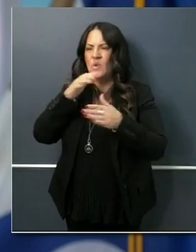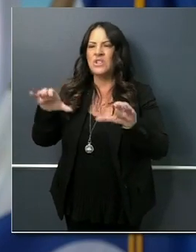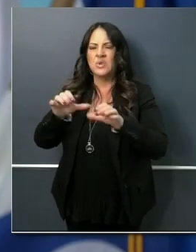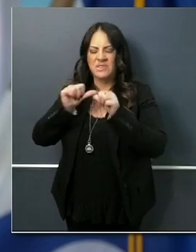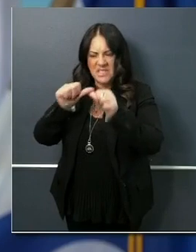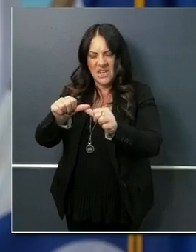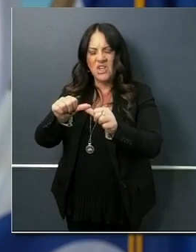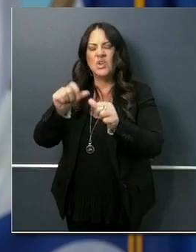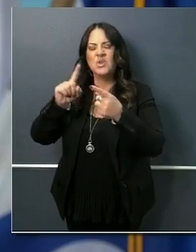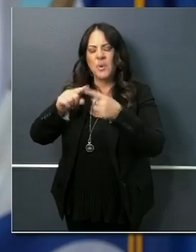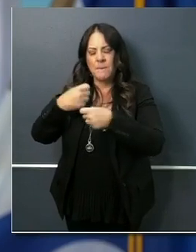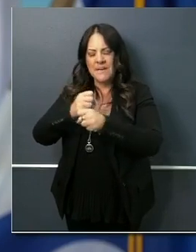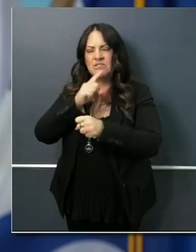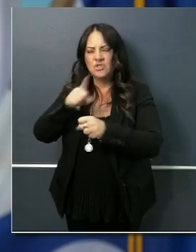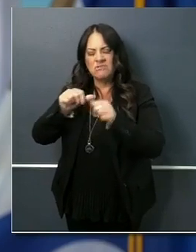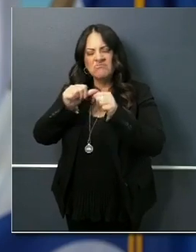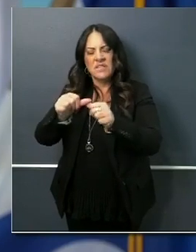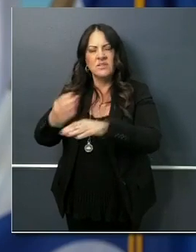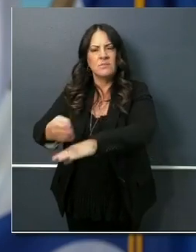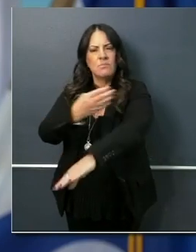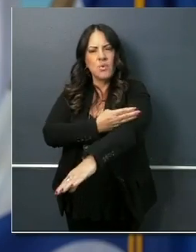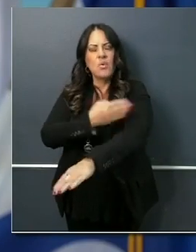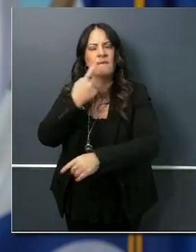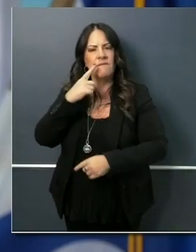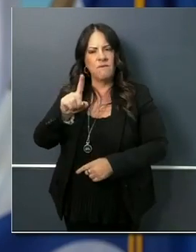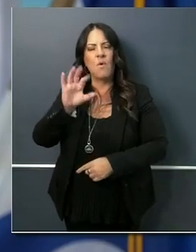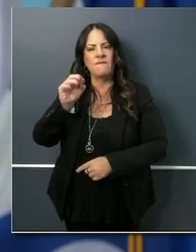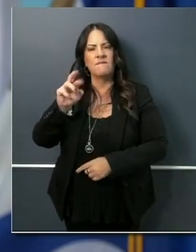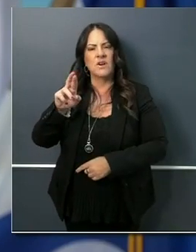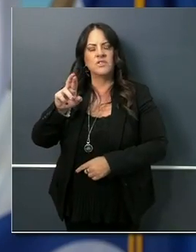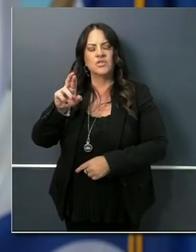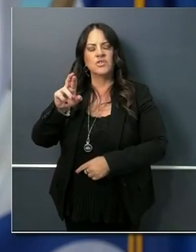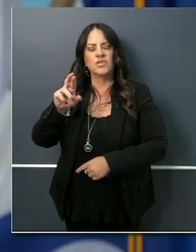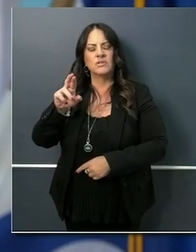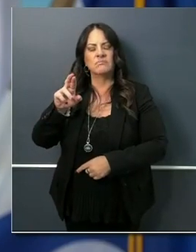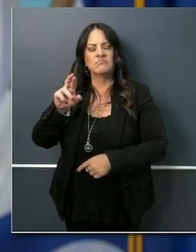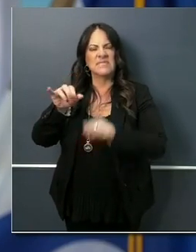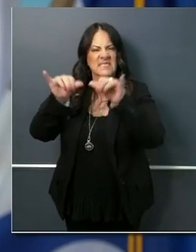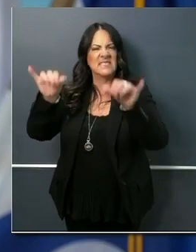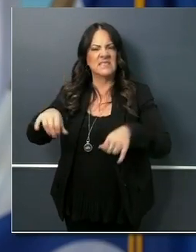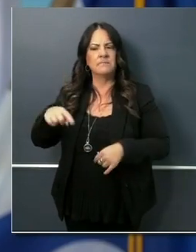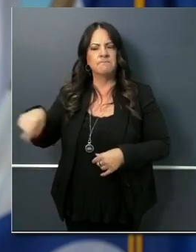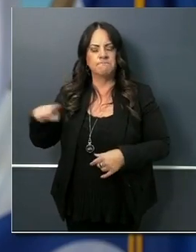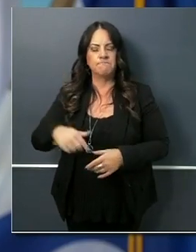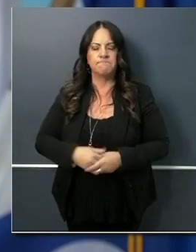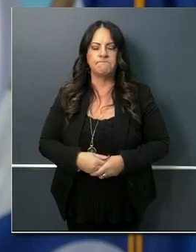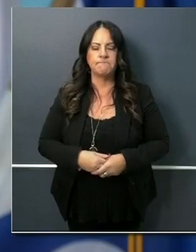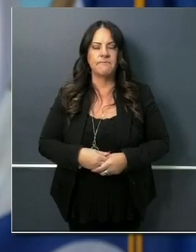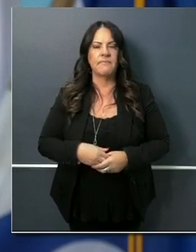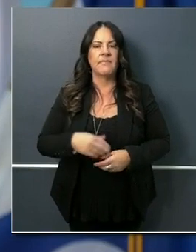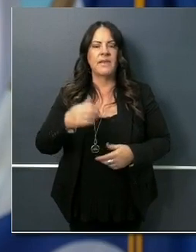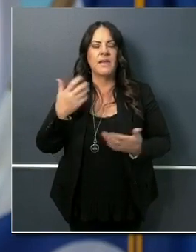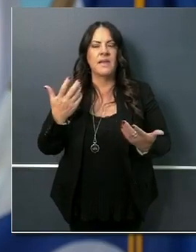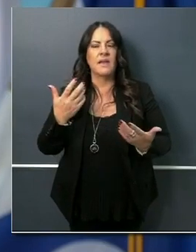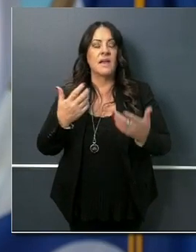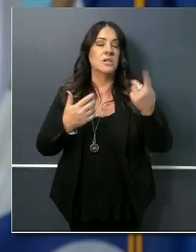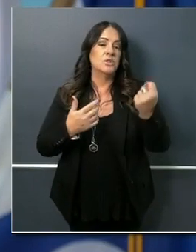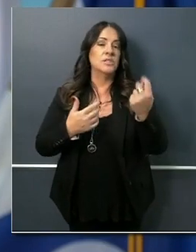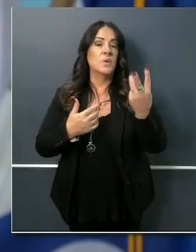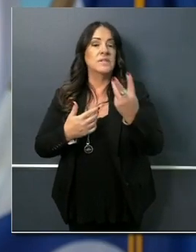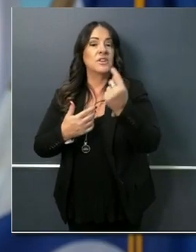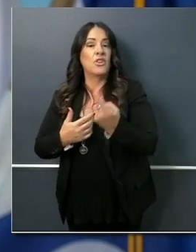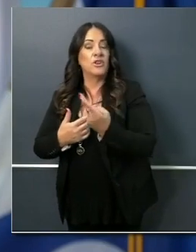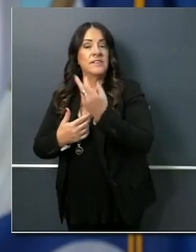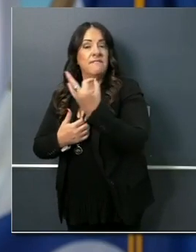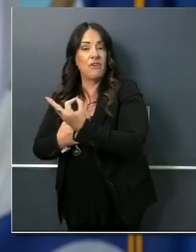even more still. In that light, let me do what we do every Monday rather, Tuesday, Wednesday, Thursday,